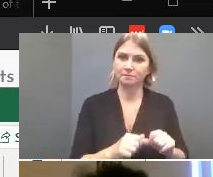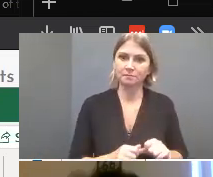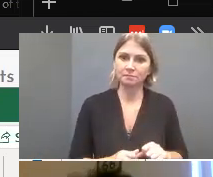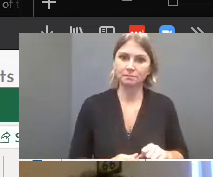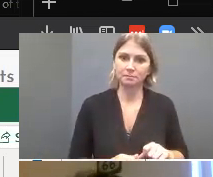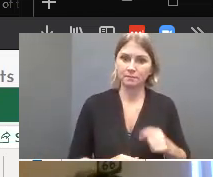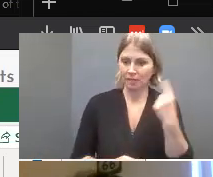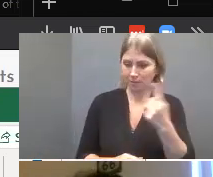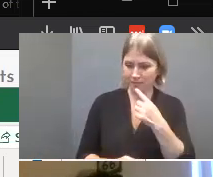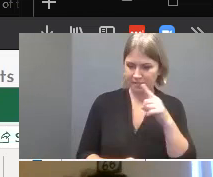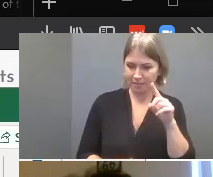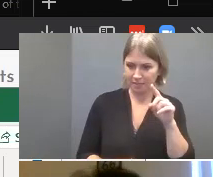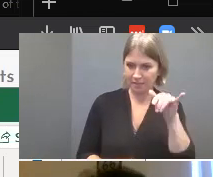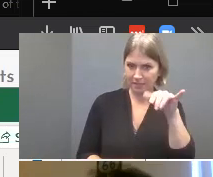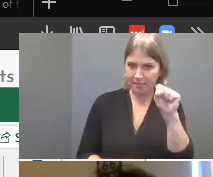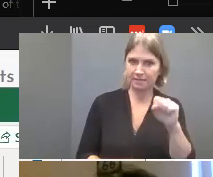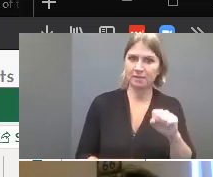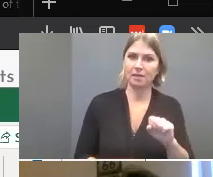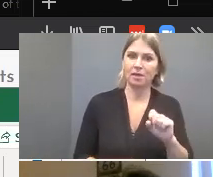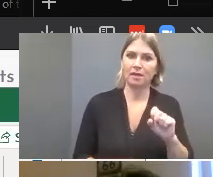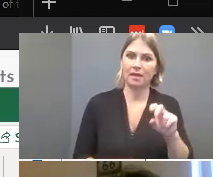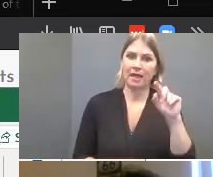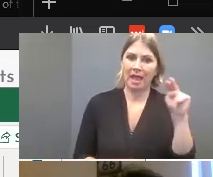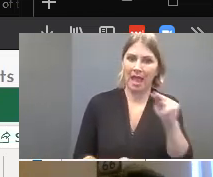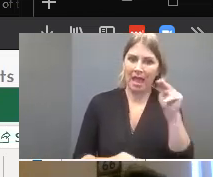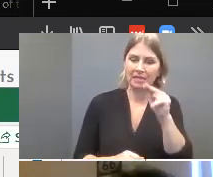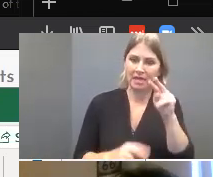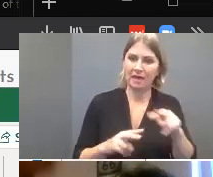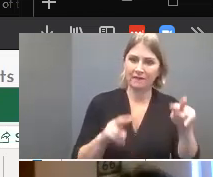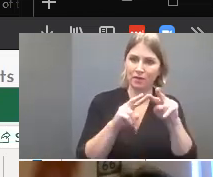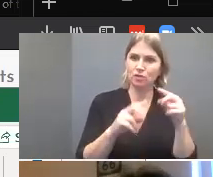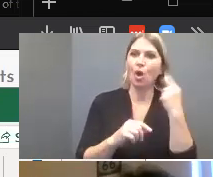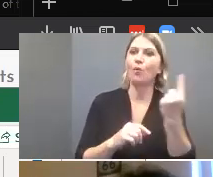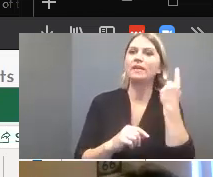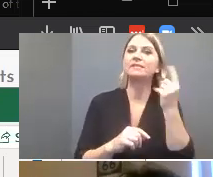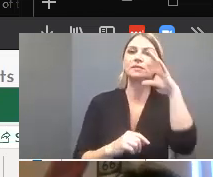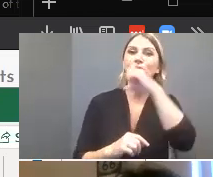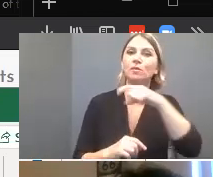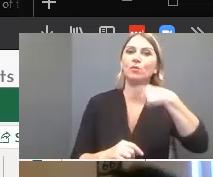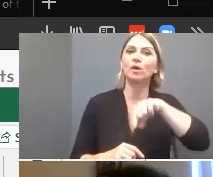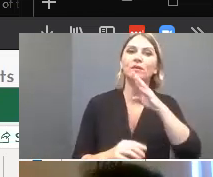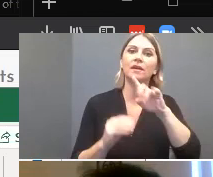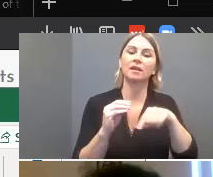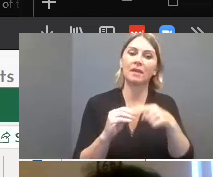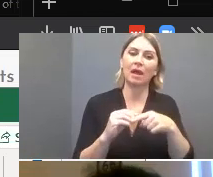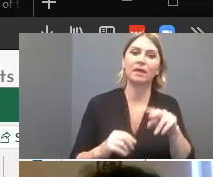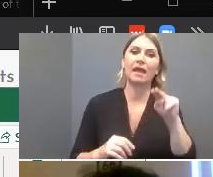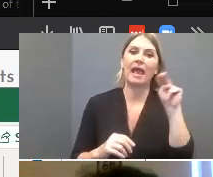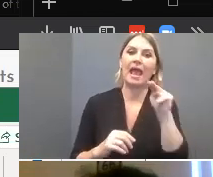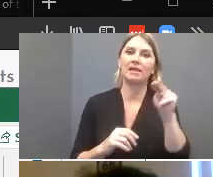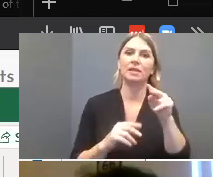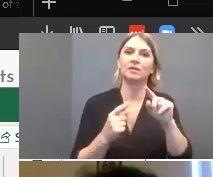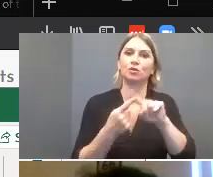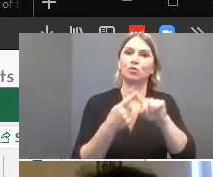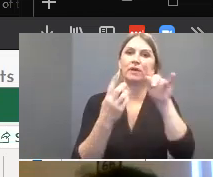Wamsi, yes, small n values, but in general, always assume that we are talking about n tends to infinity.